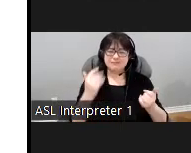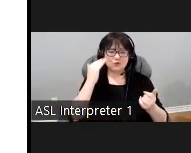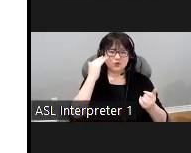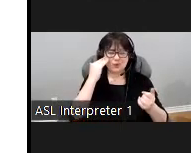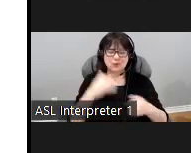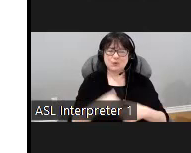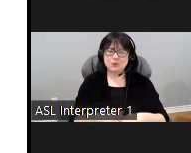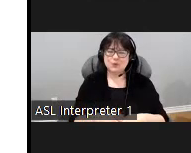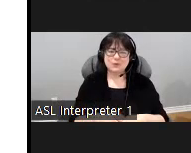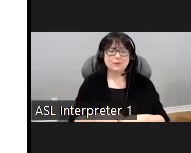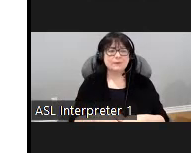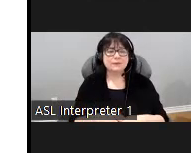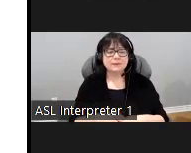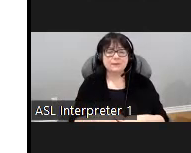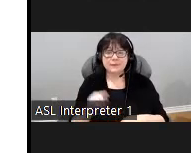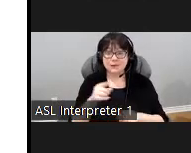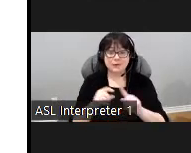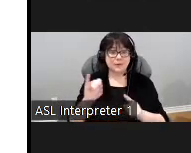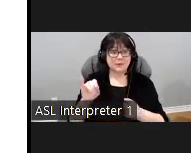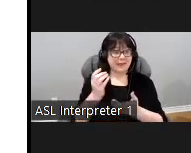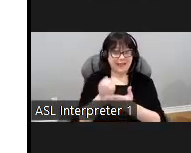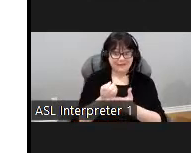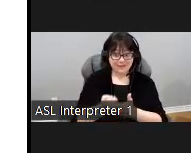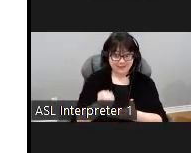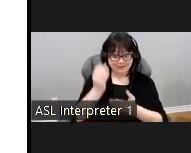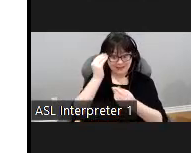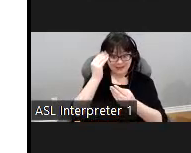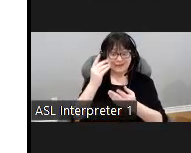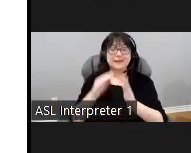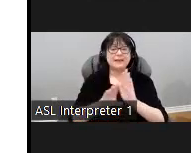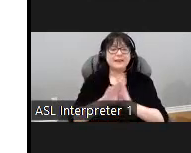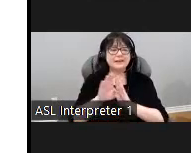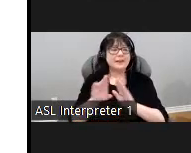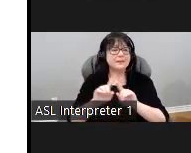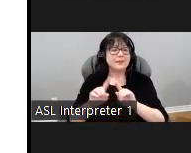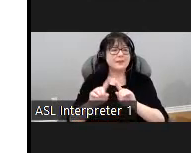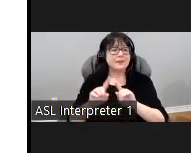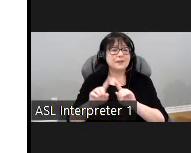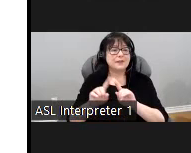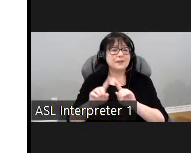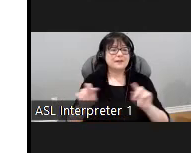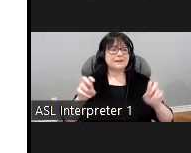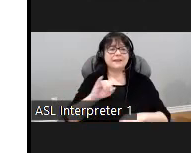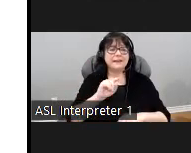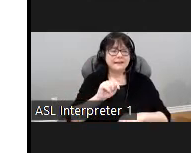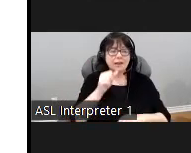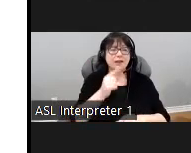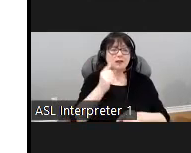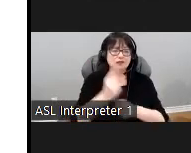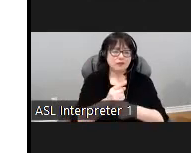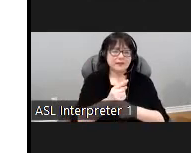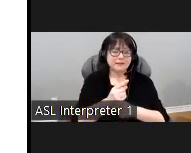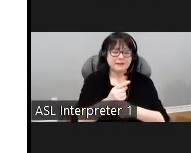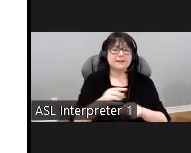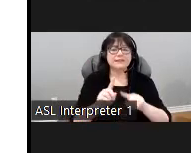of that evidence base, this was the development of It's Not Right, Neighbors, Friends, and Families for Older Adults.